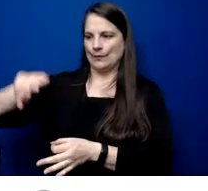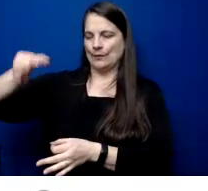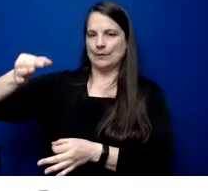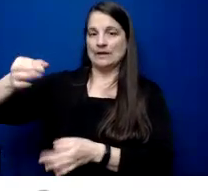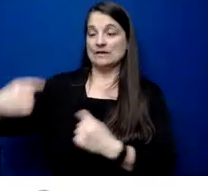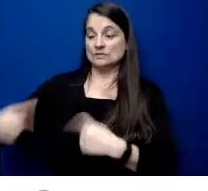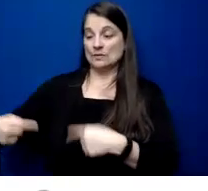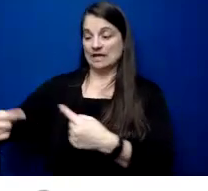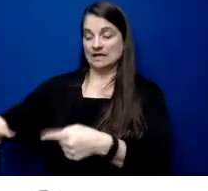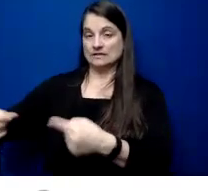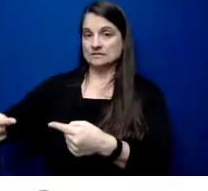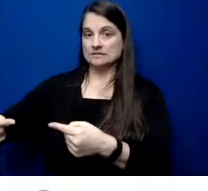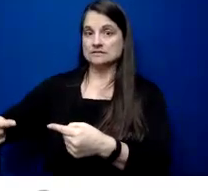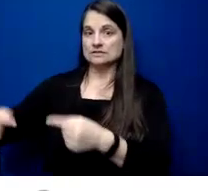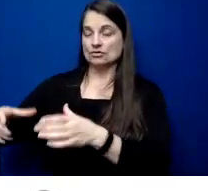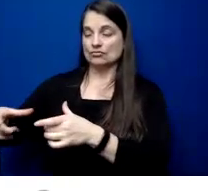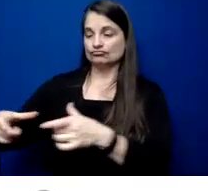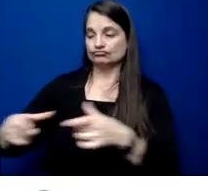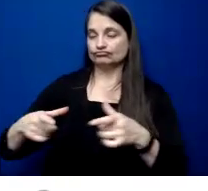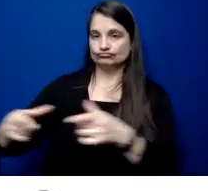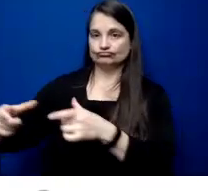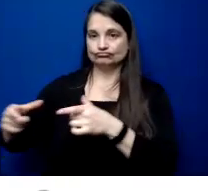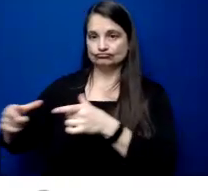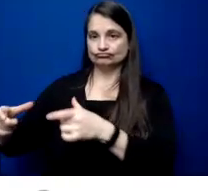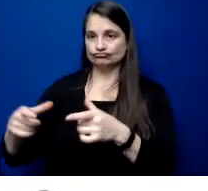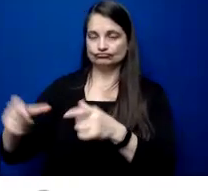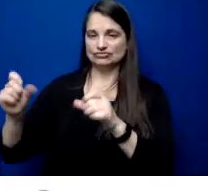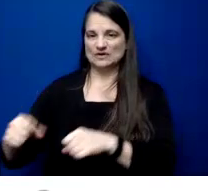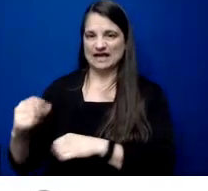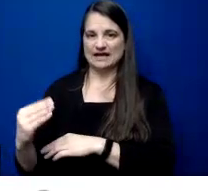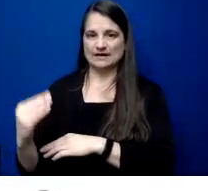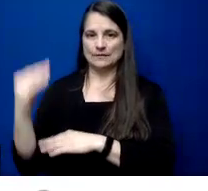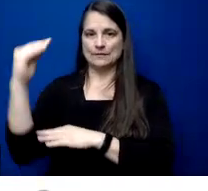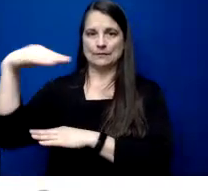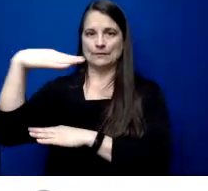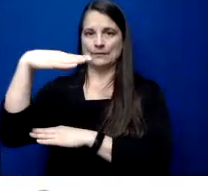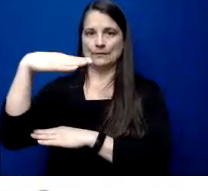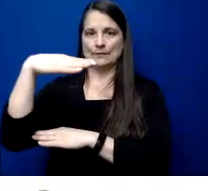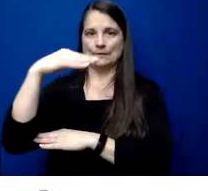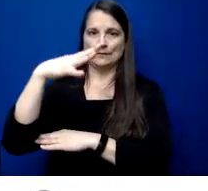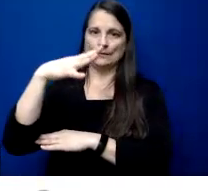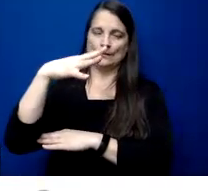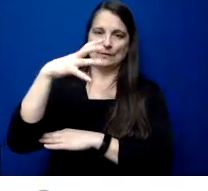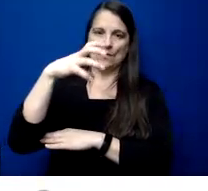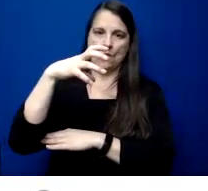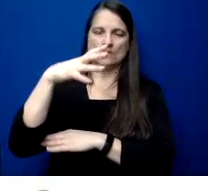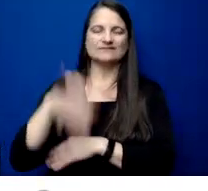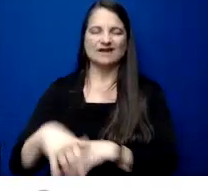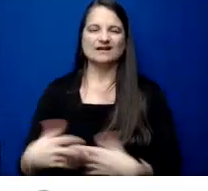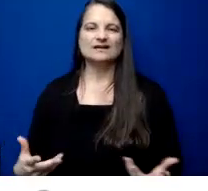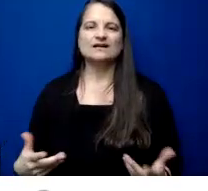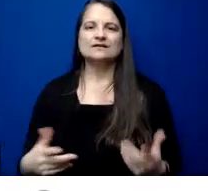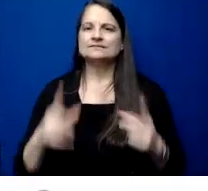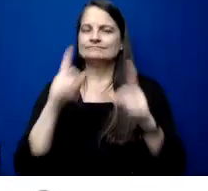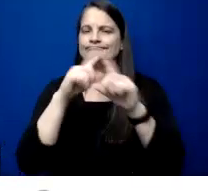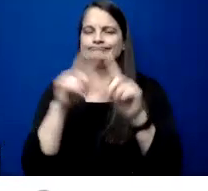be weighted so you can move them around into position and adjust at different points to get the right angle. There are a